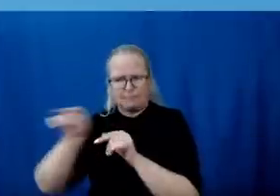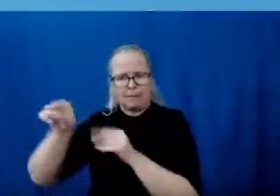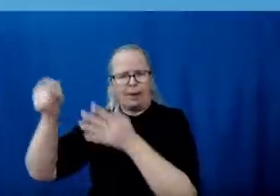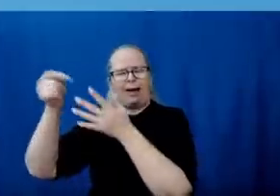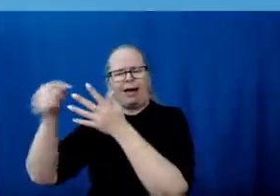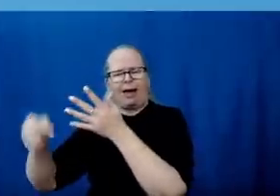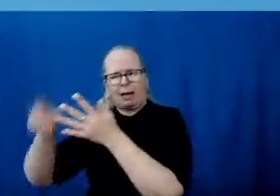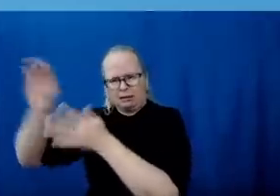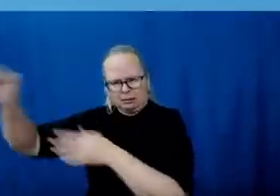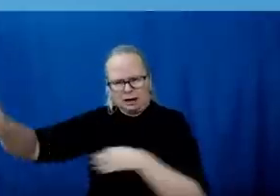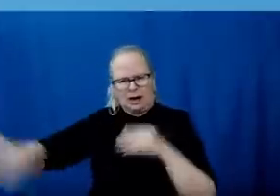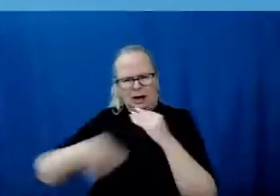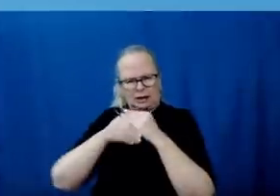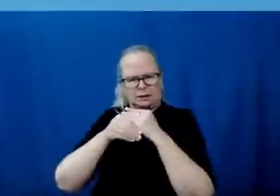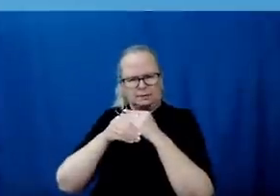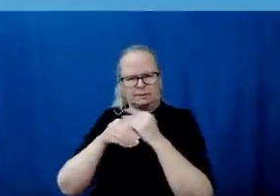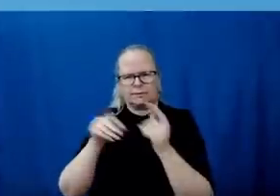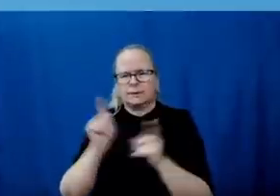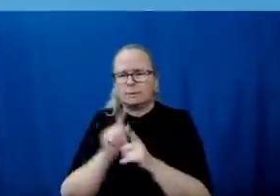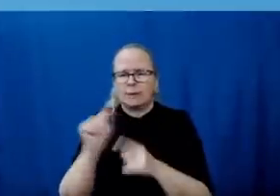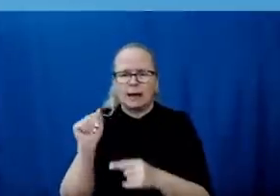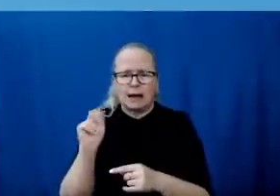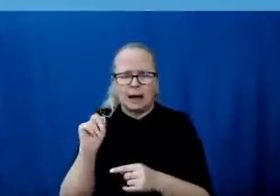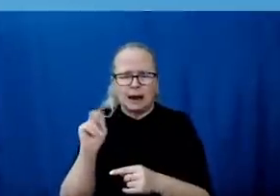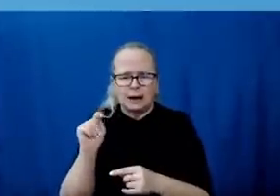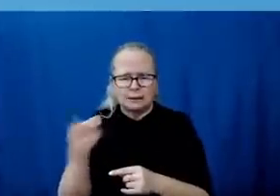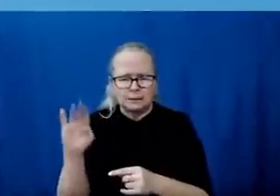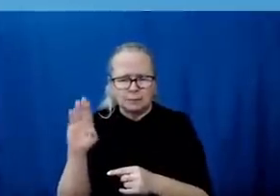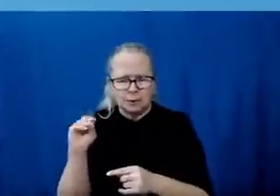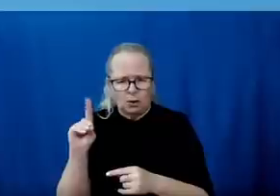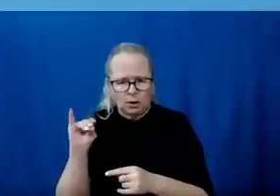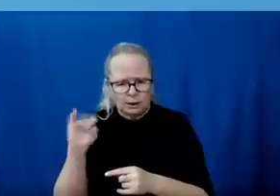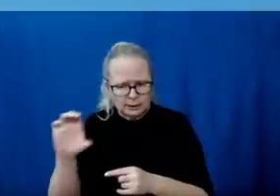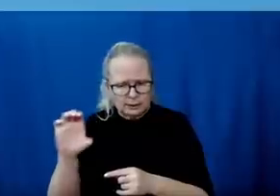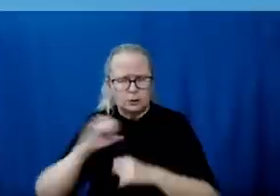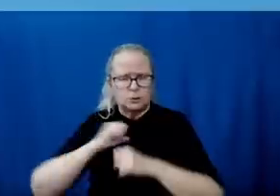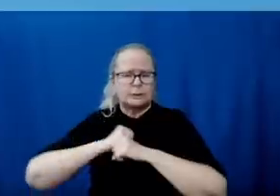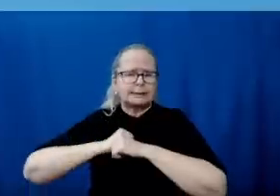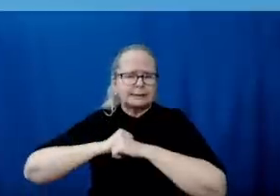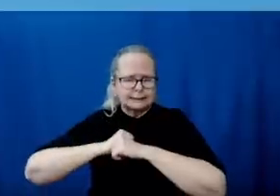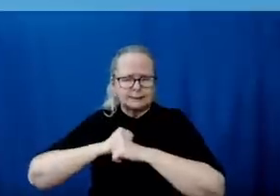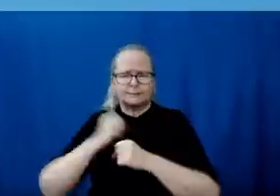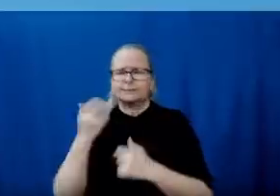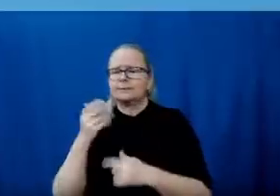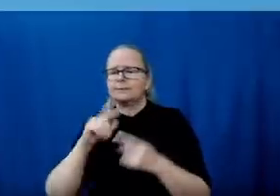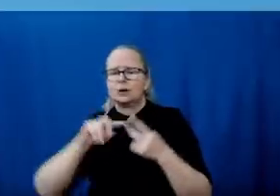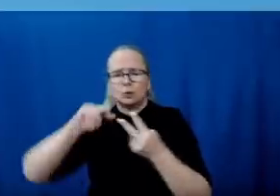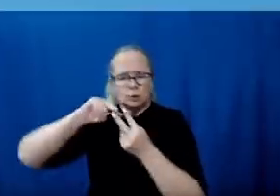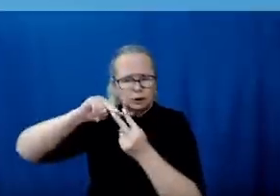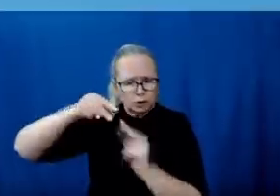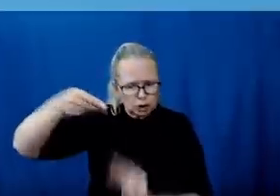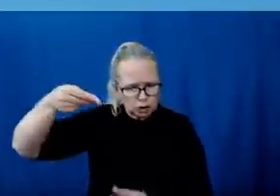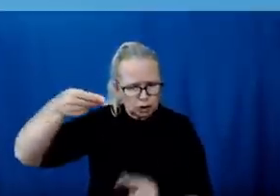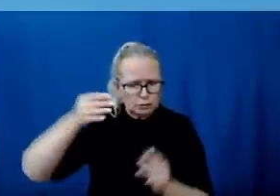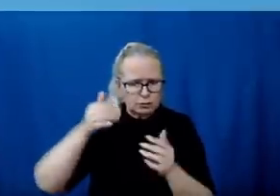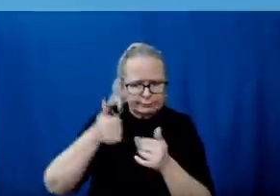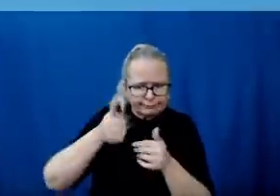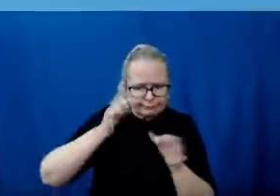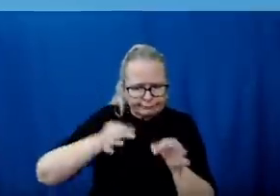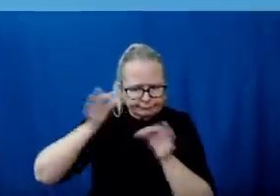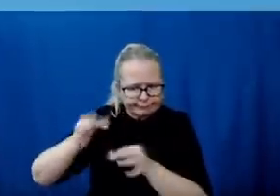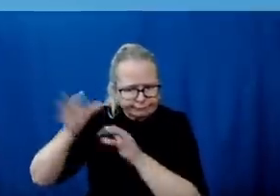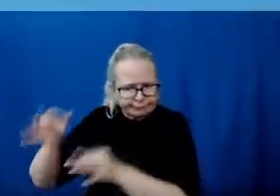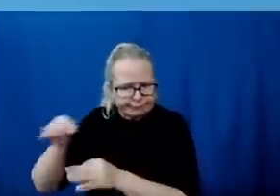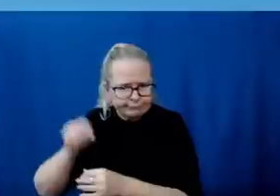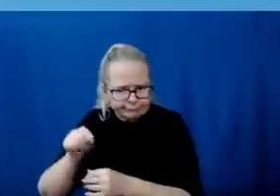onboard those assays over time. We're also looking at antibiotic resistance gene determinants at individual facilities